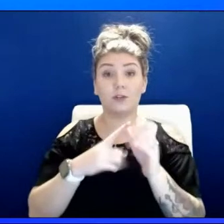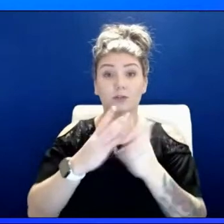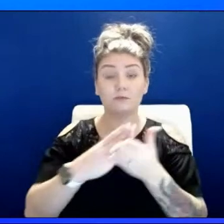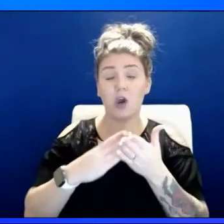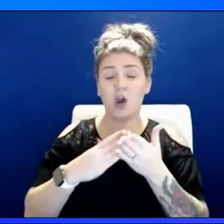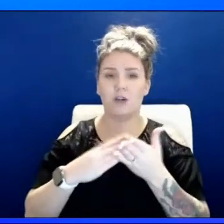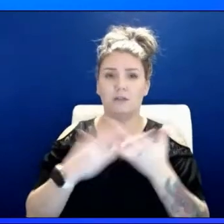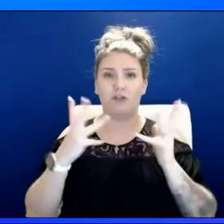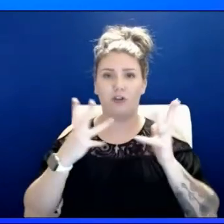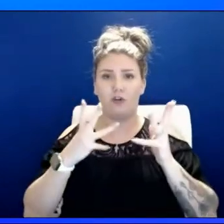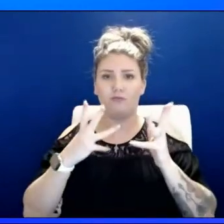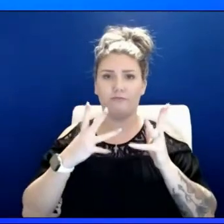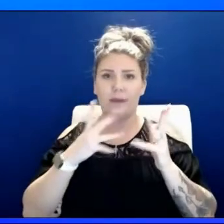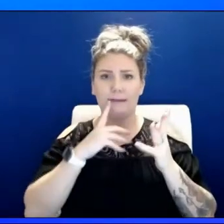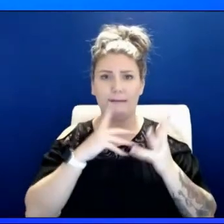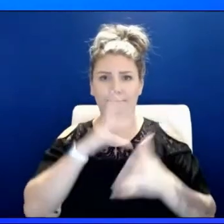participants.